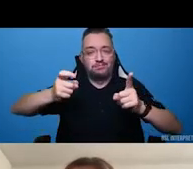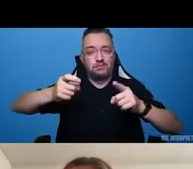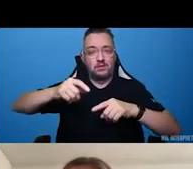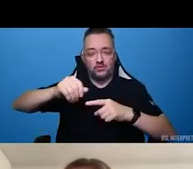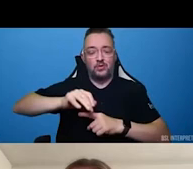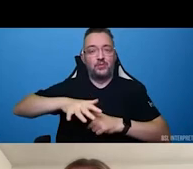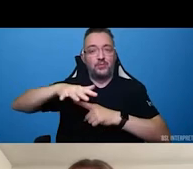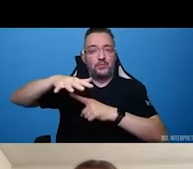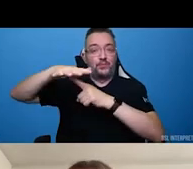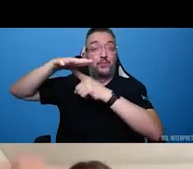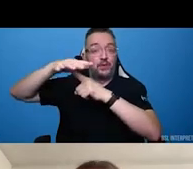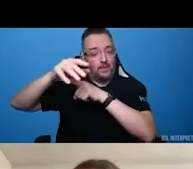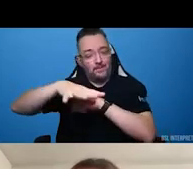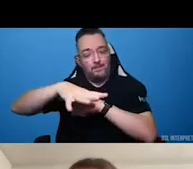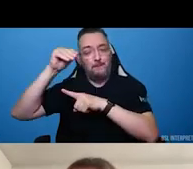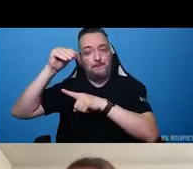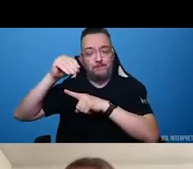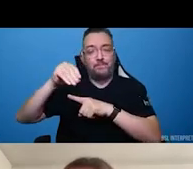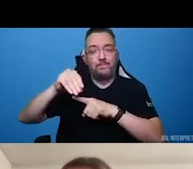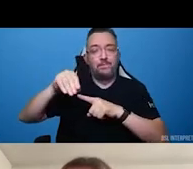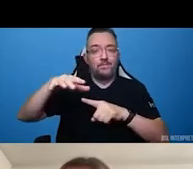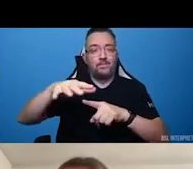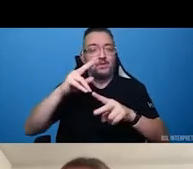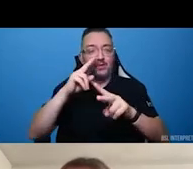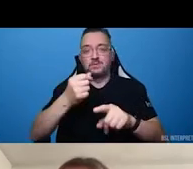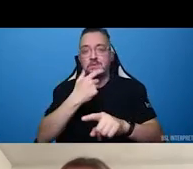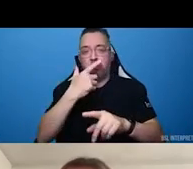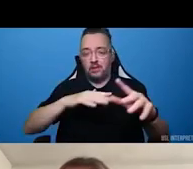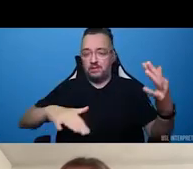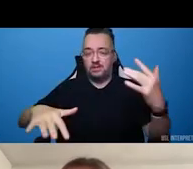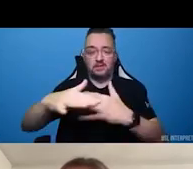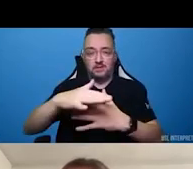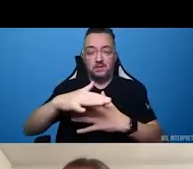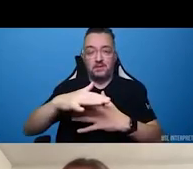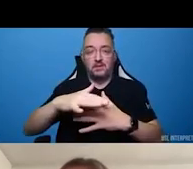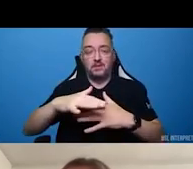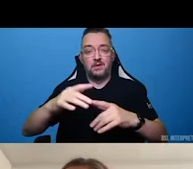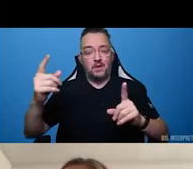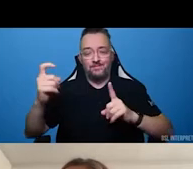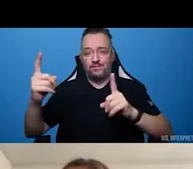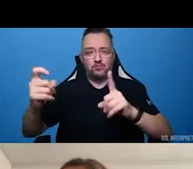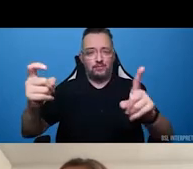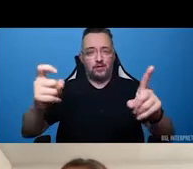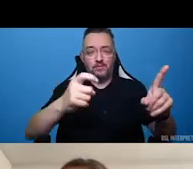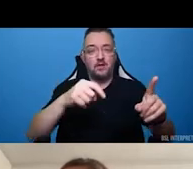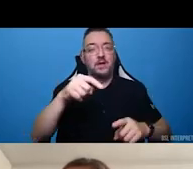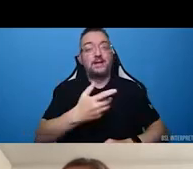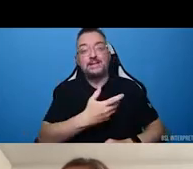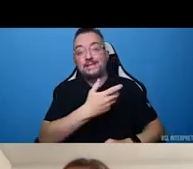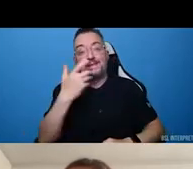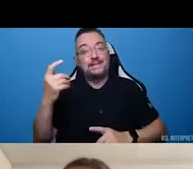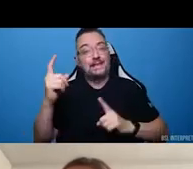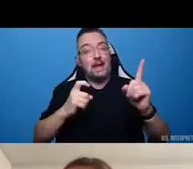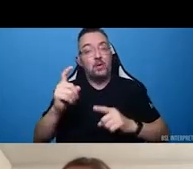drones and sent out over that Dublin landscape that Fiona showed on the map. And of course, the thermographic camera is